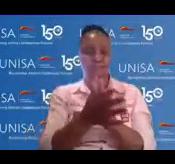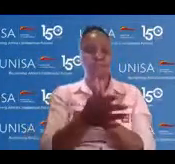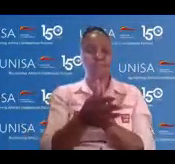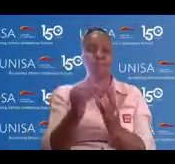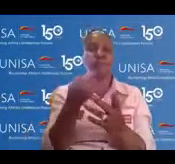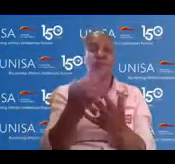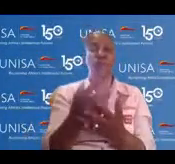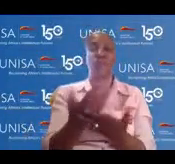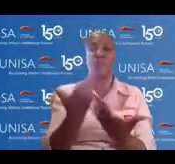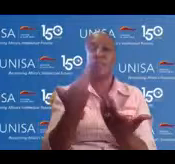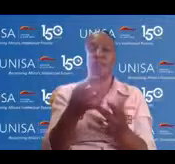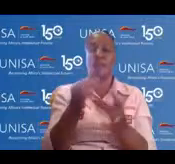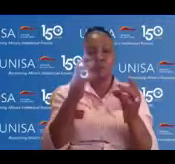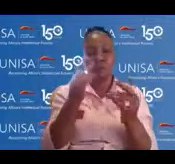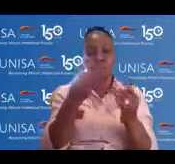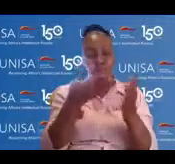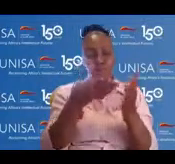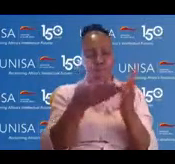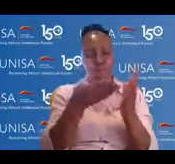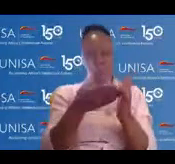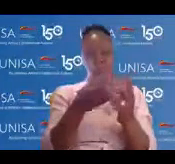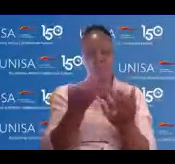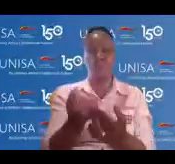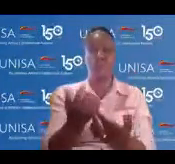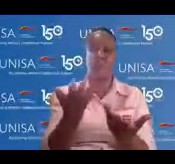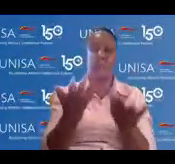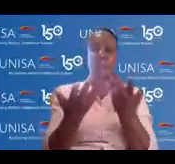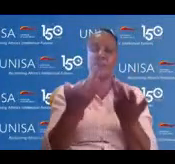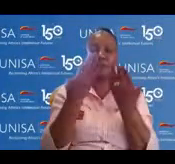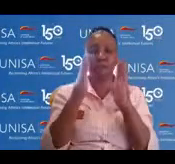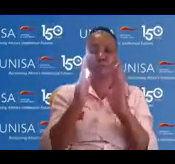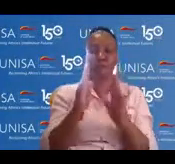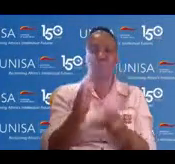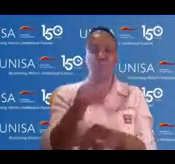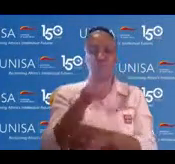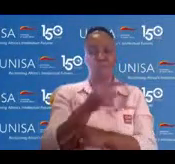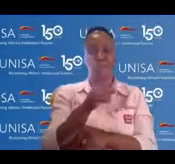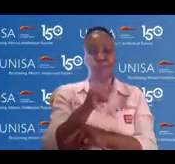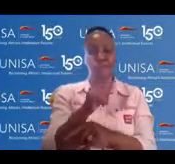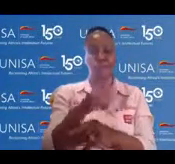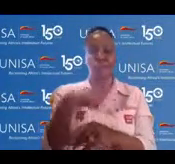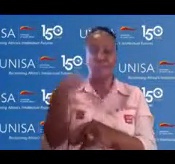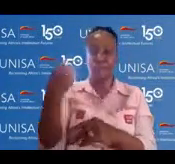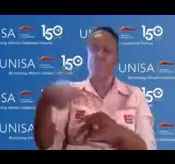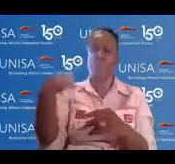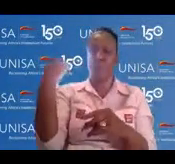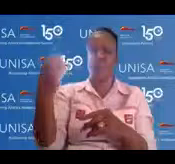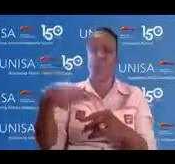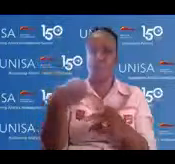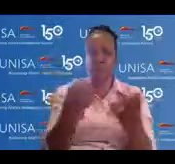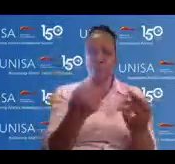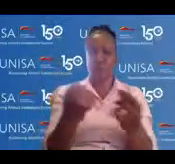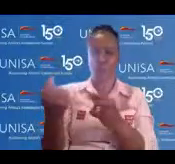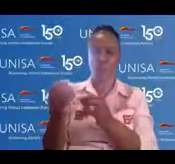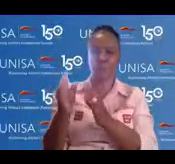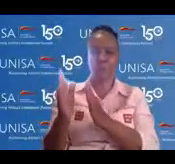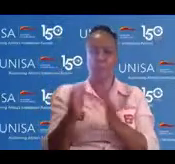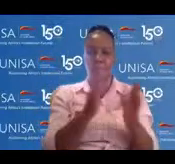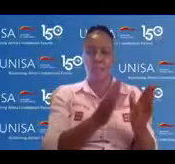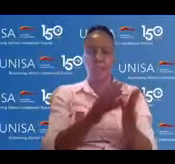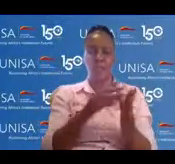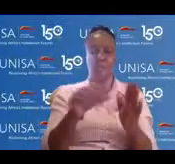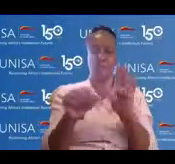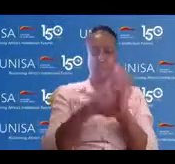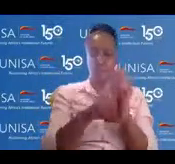Now, if you have students out there at a university who are regularly committing dishonest behaviour, that general